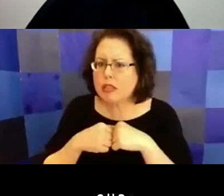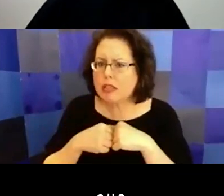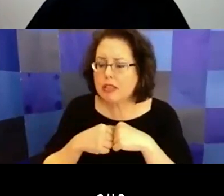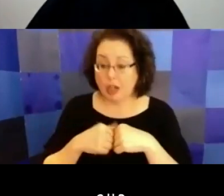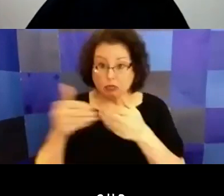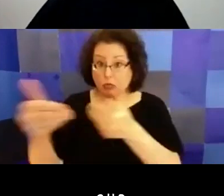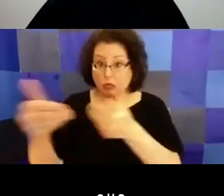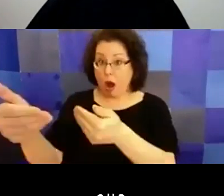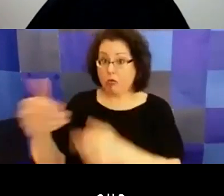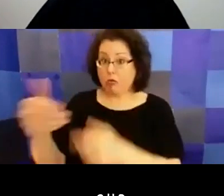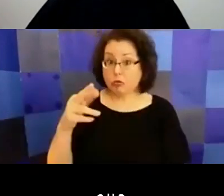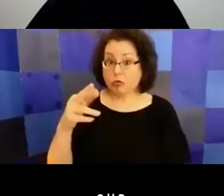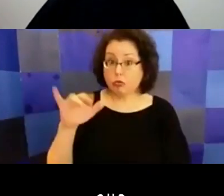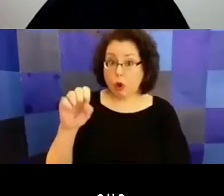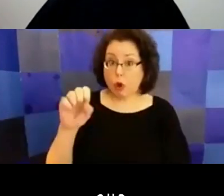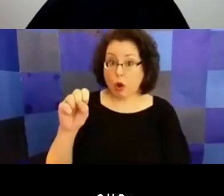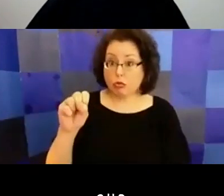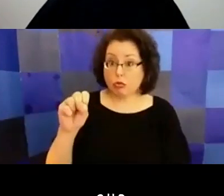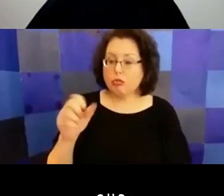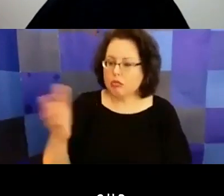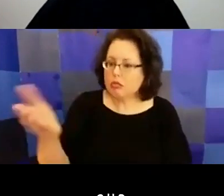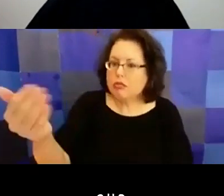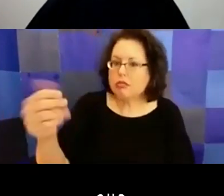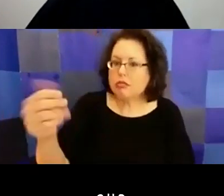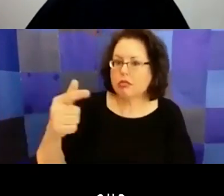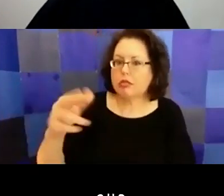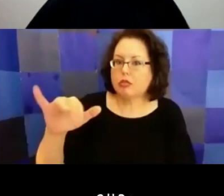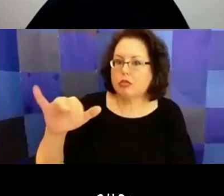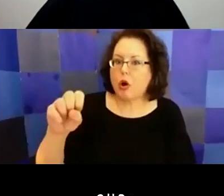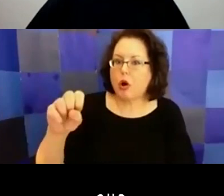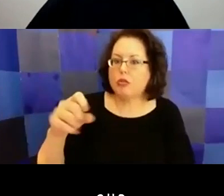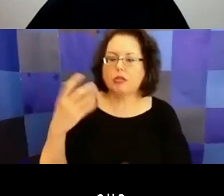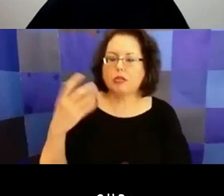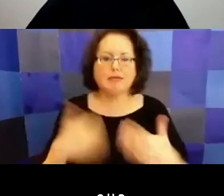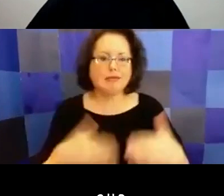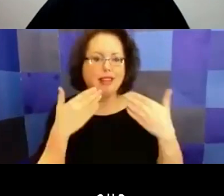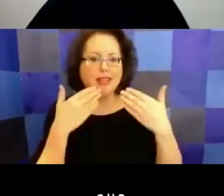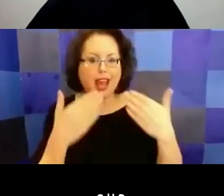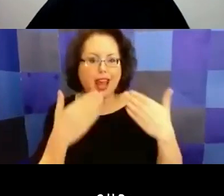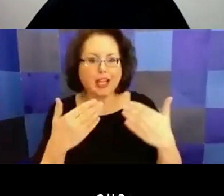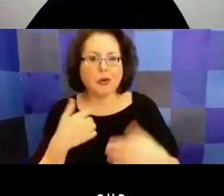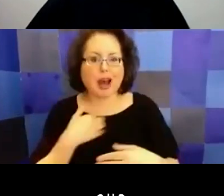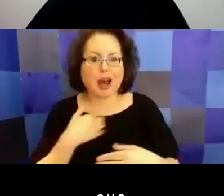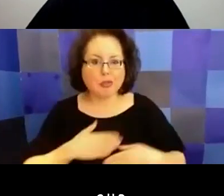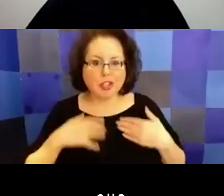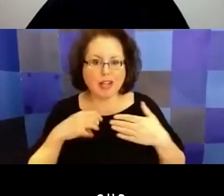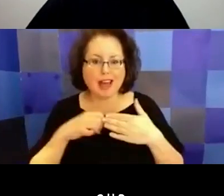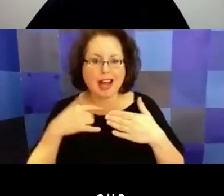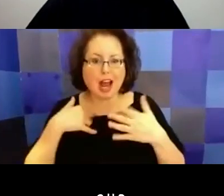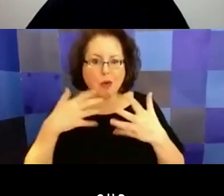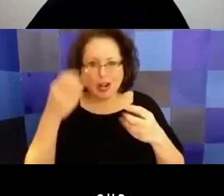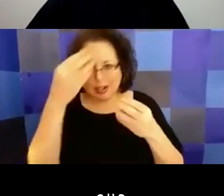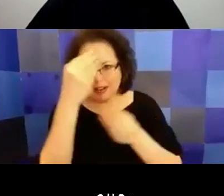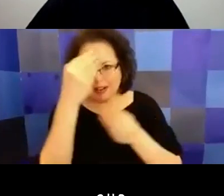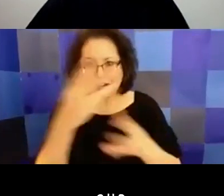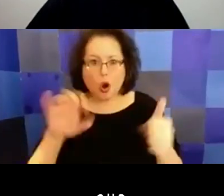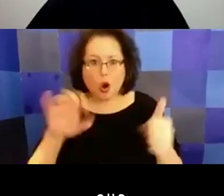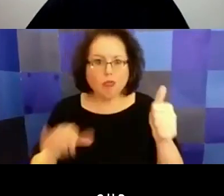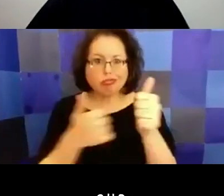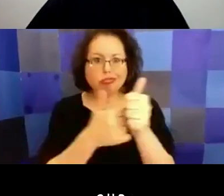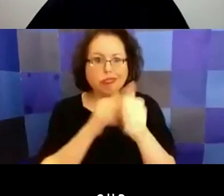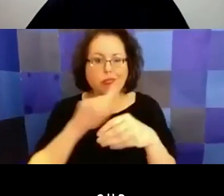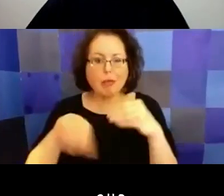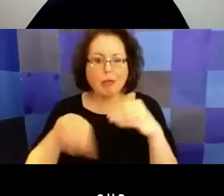Gross. I'll go after. Councilwoman. Thank you. I appreciate it. I just wanted to update members a little bit about